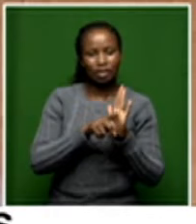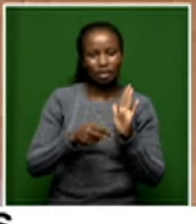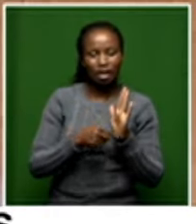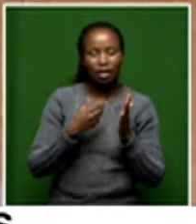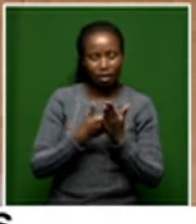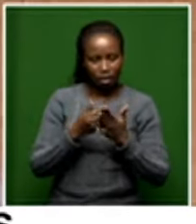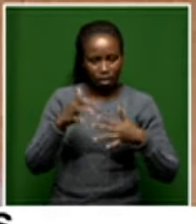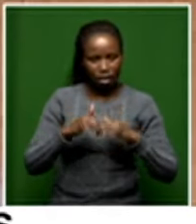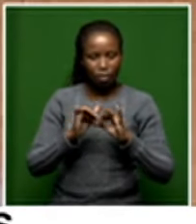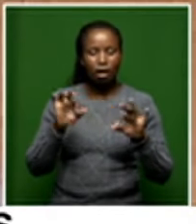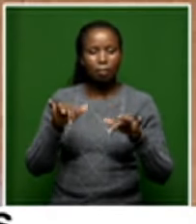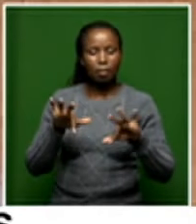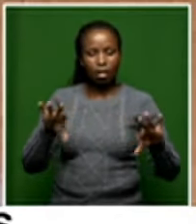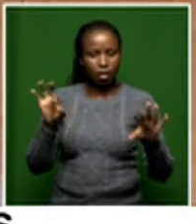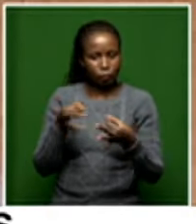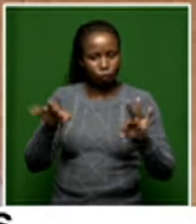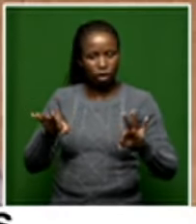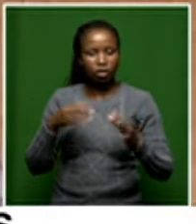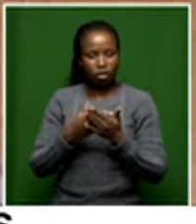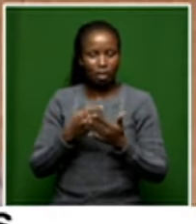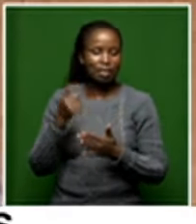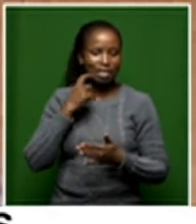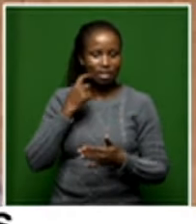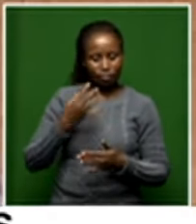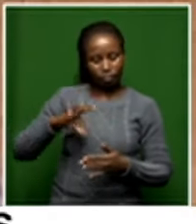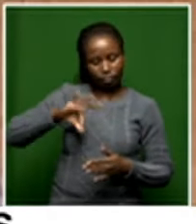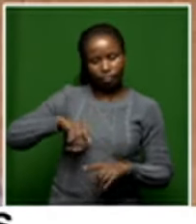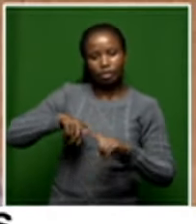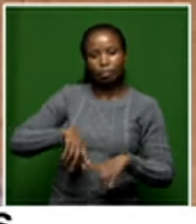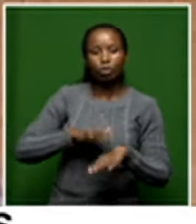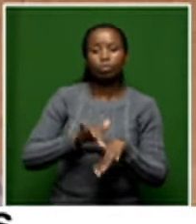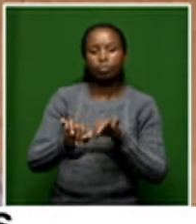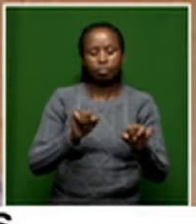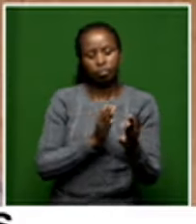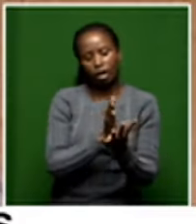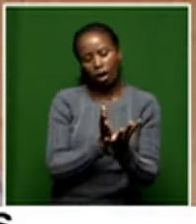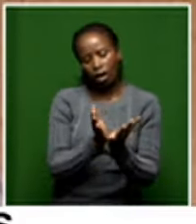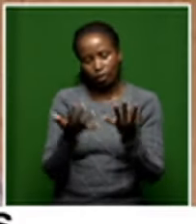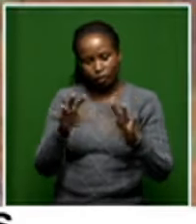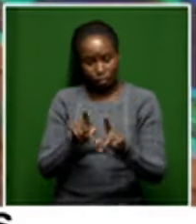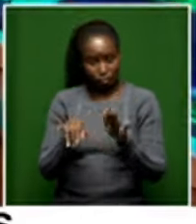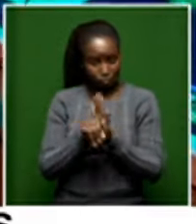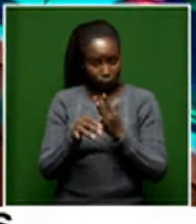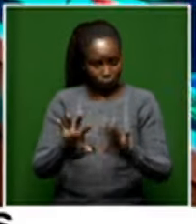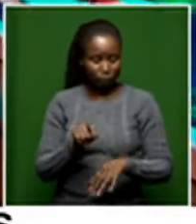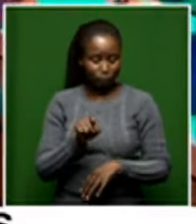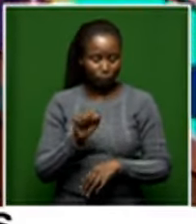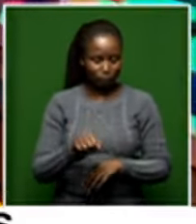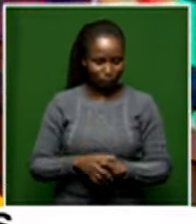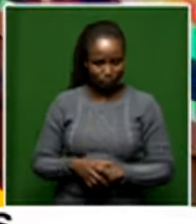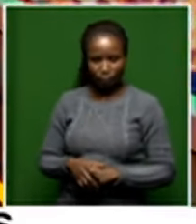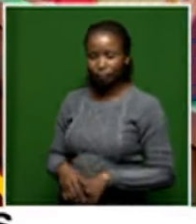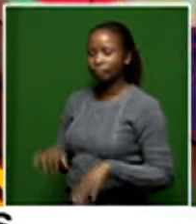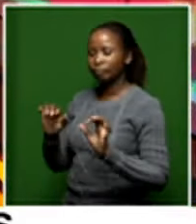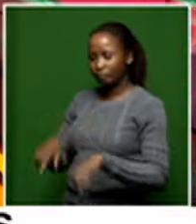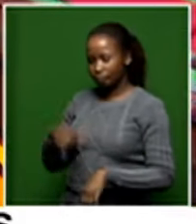where musicians can have an opportunity to earn based on these streams that we've identified. Got you loud and clear, Violet. I